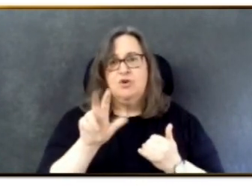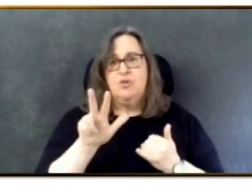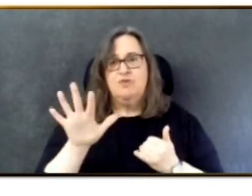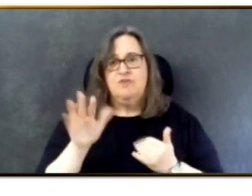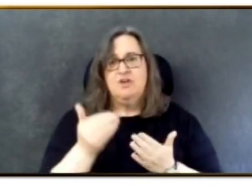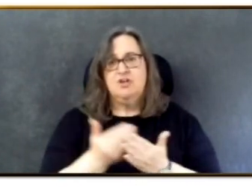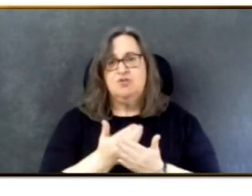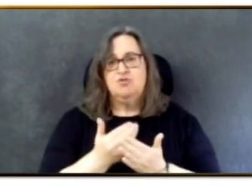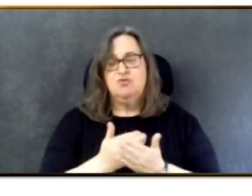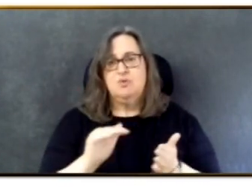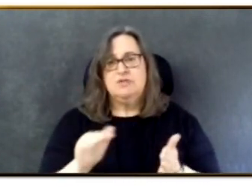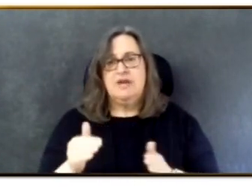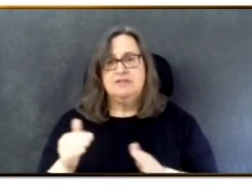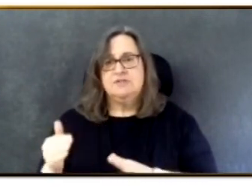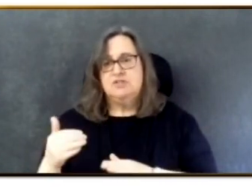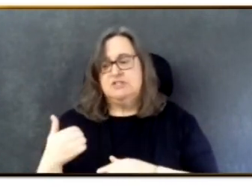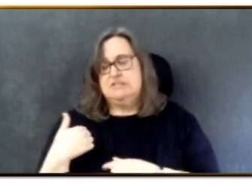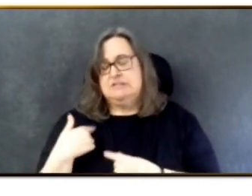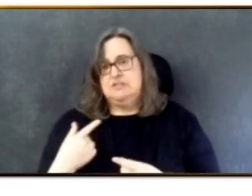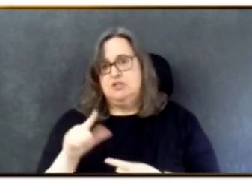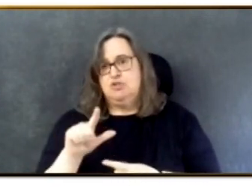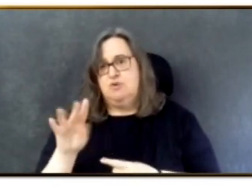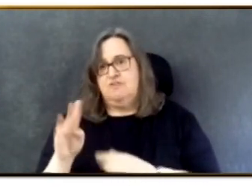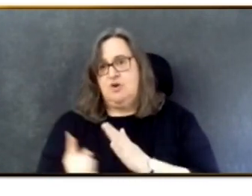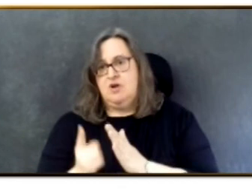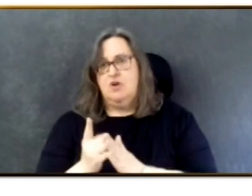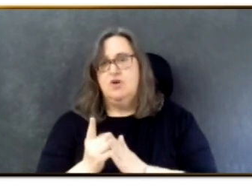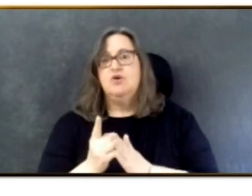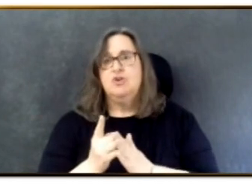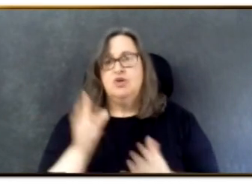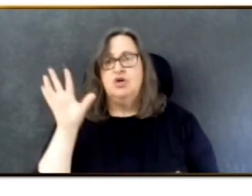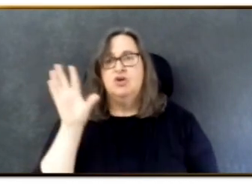new deaths in the last 24 hours for a total of over